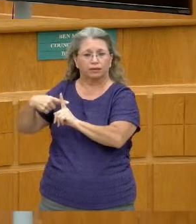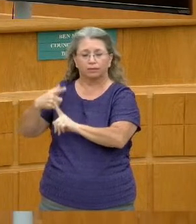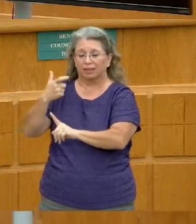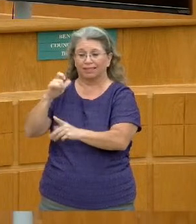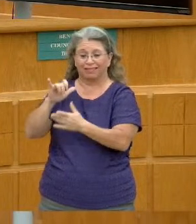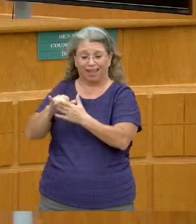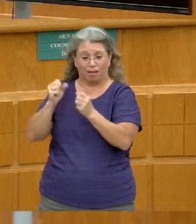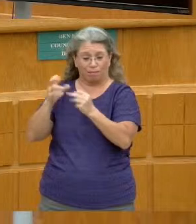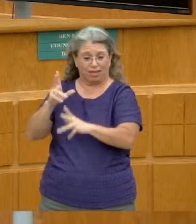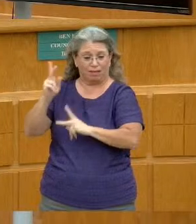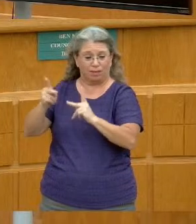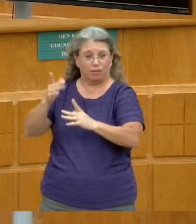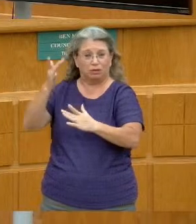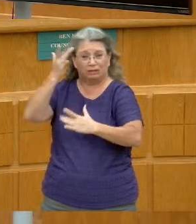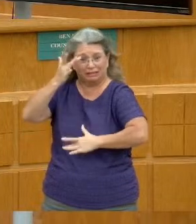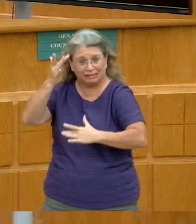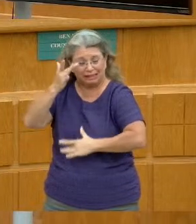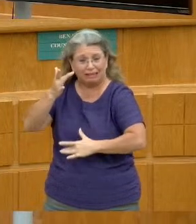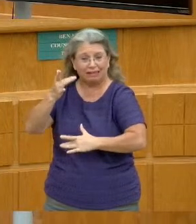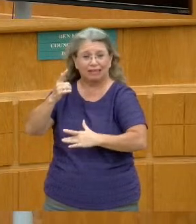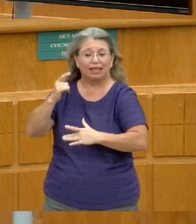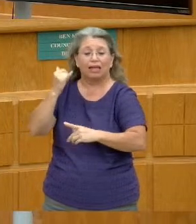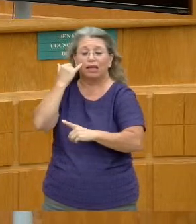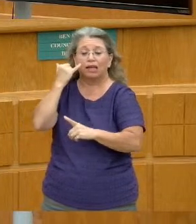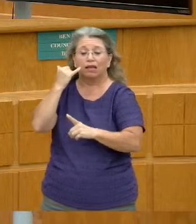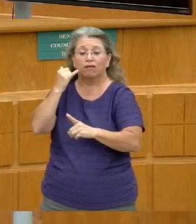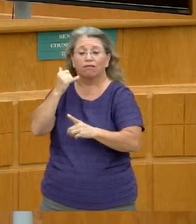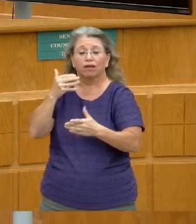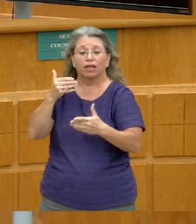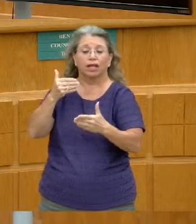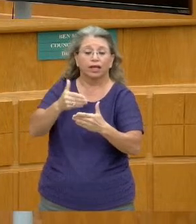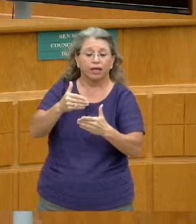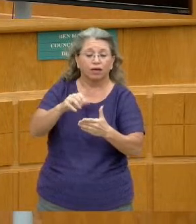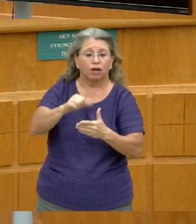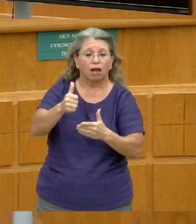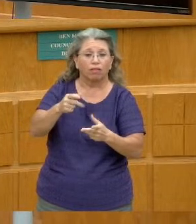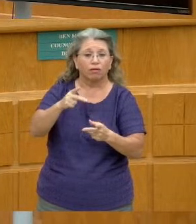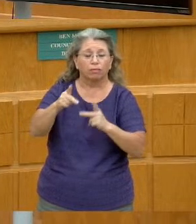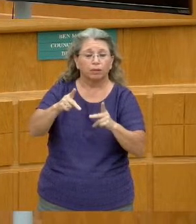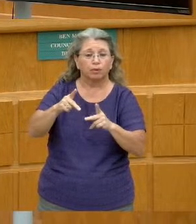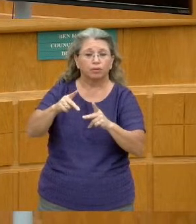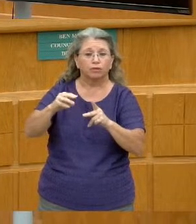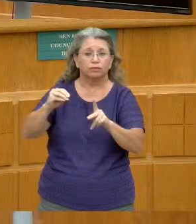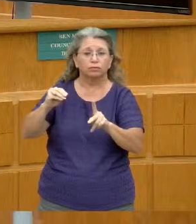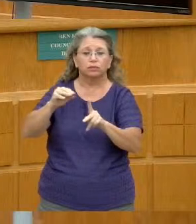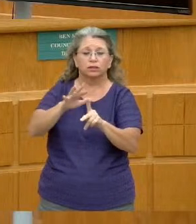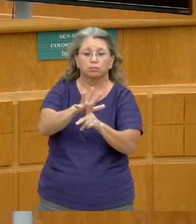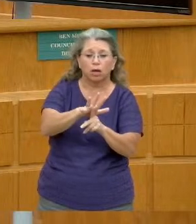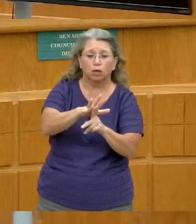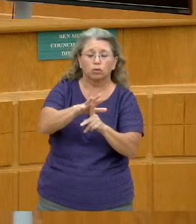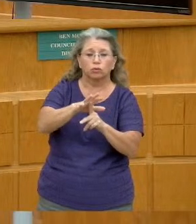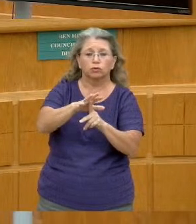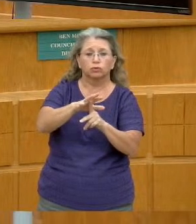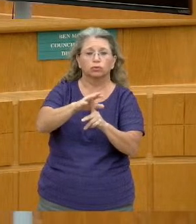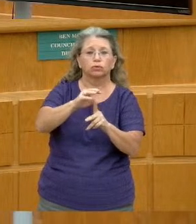the virus, if they're exposing themselves to other people, that just causes that ripple effect in more